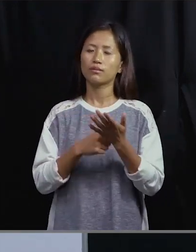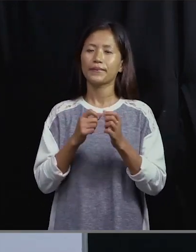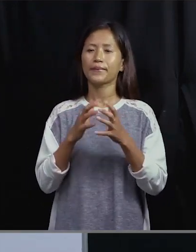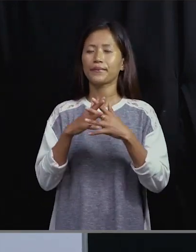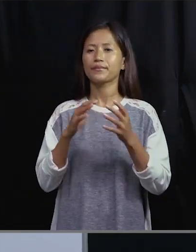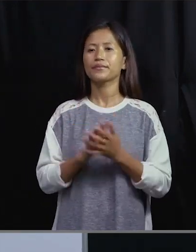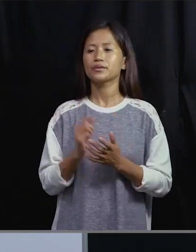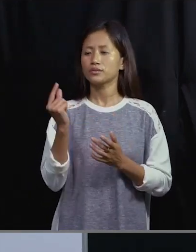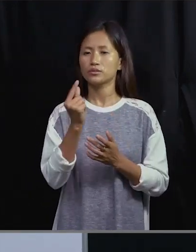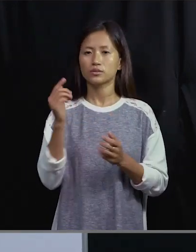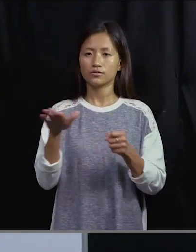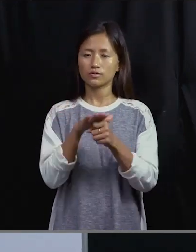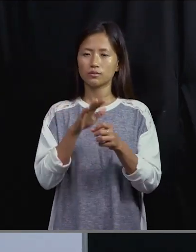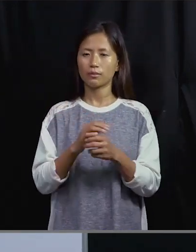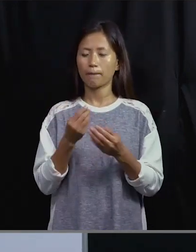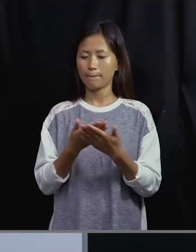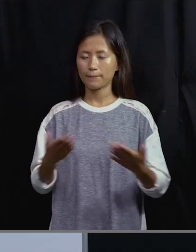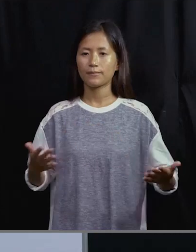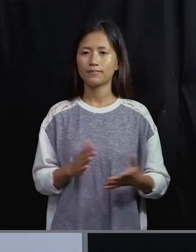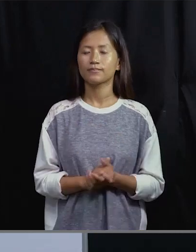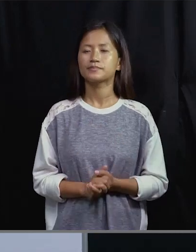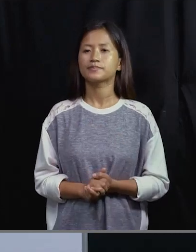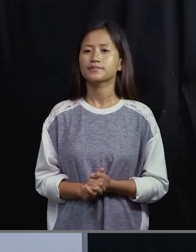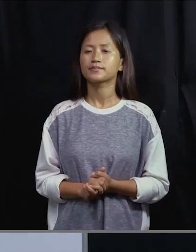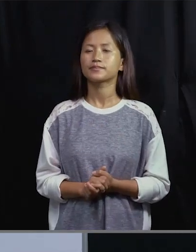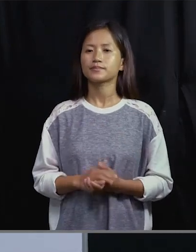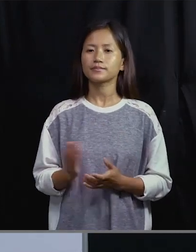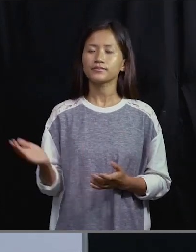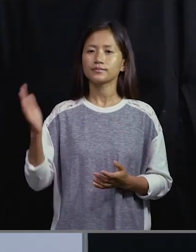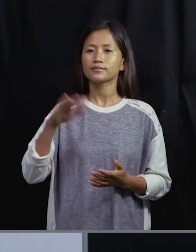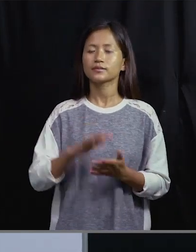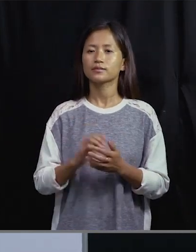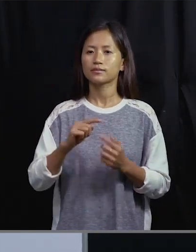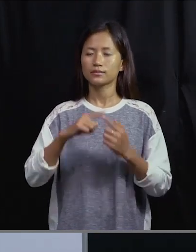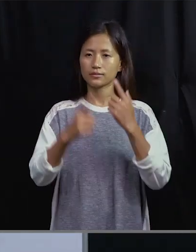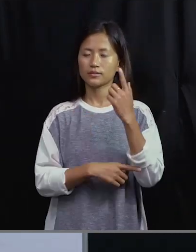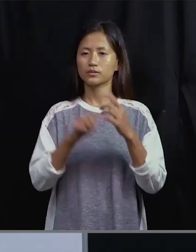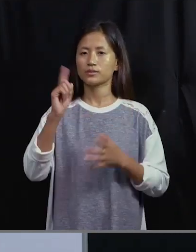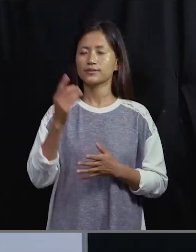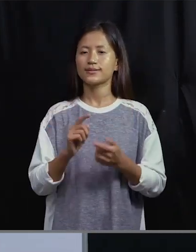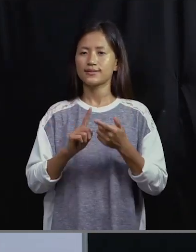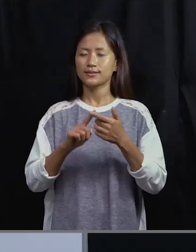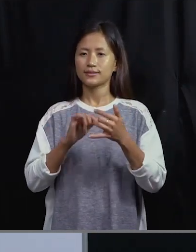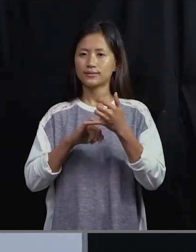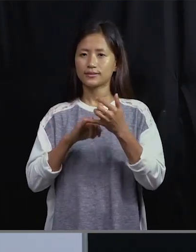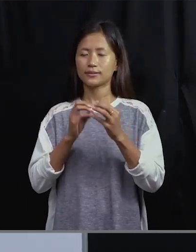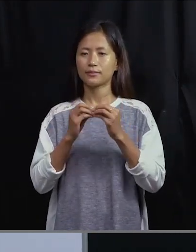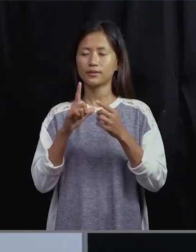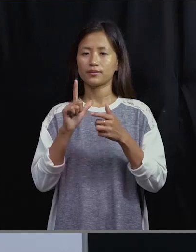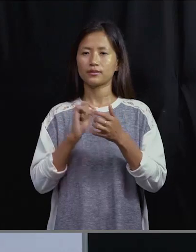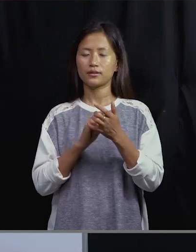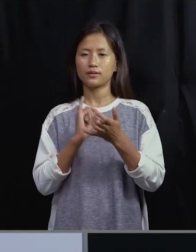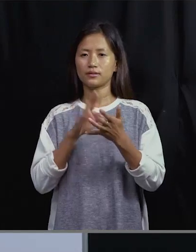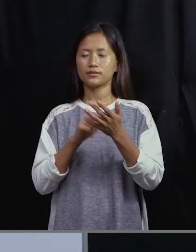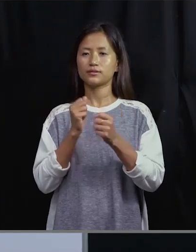one useful product, that is called synthetic. Coming to the last one, that is the assembling. Assembling means what? In